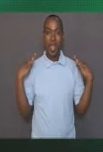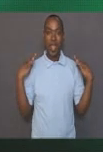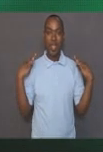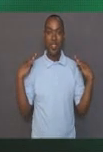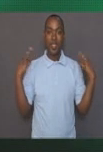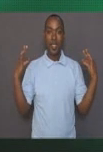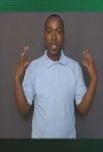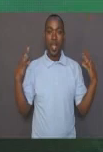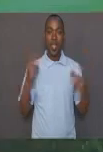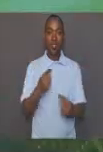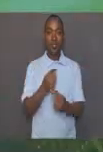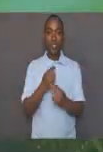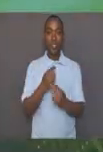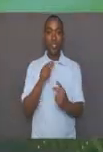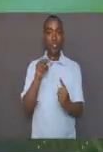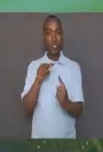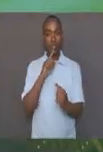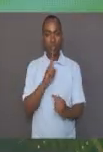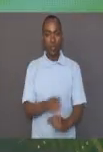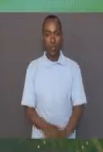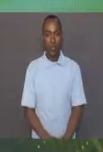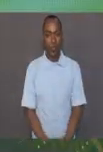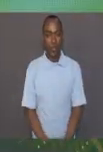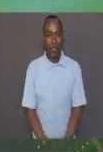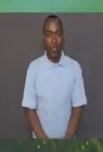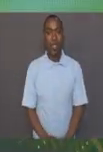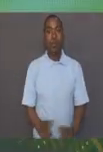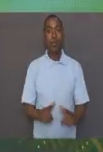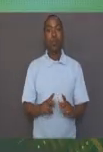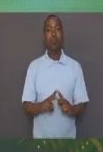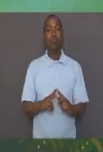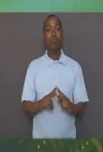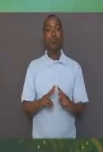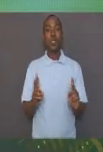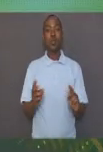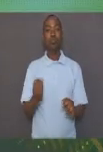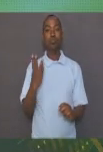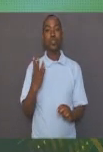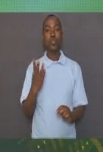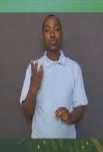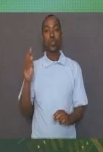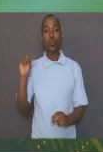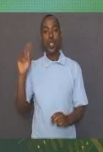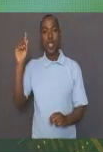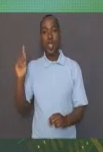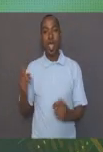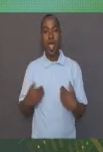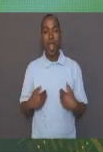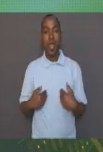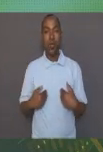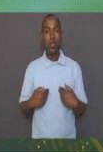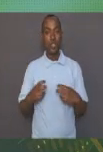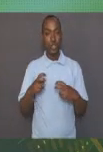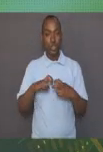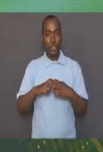nutrition issues. It has many roles, such as identifying